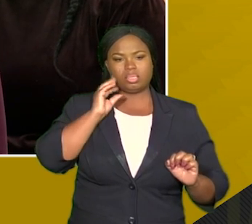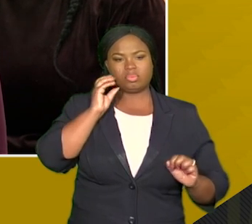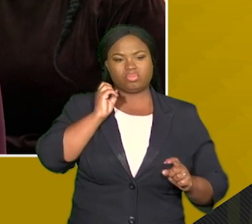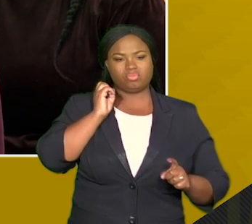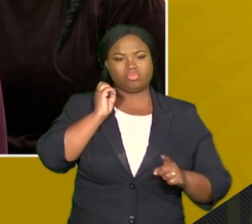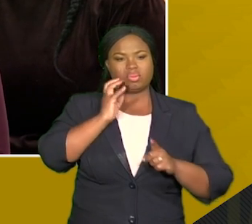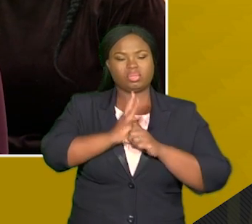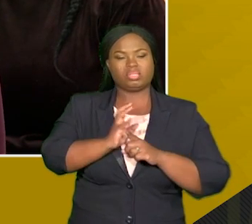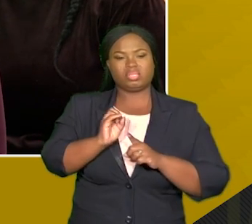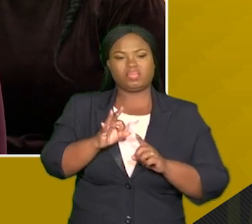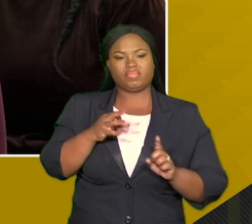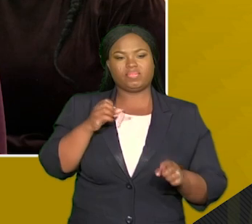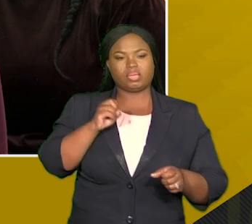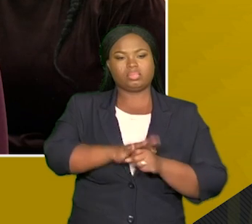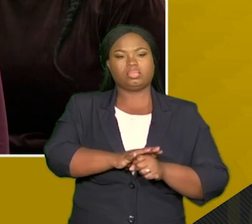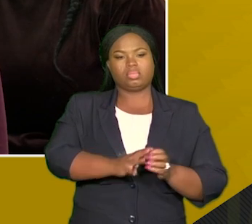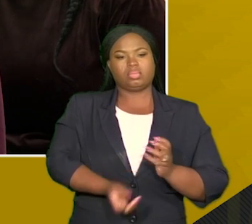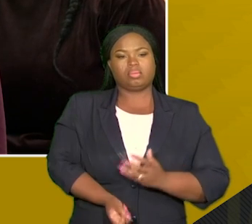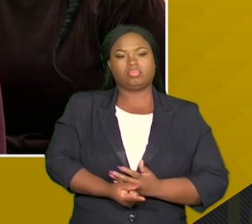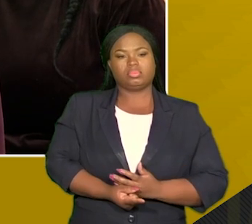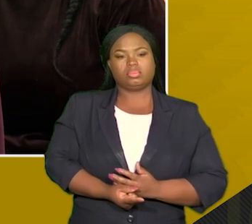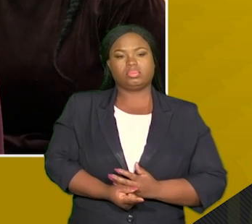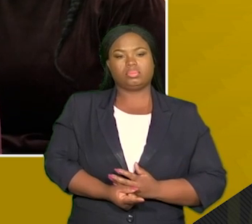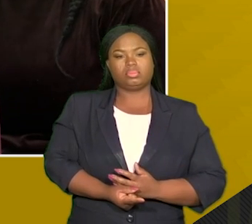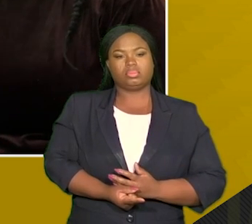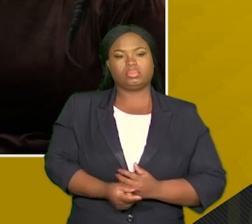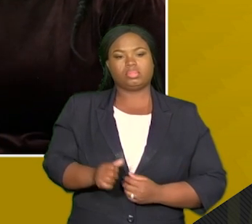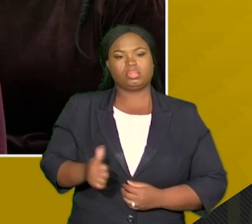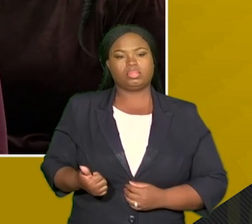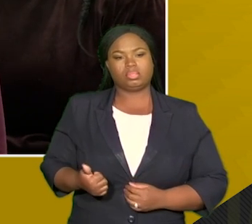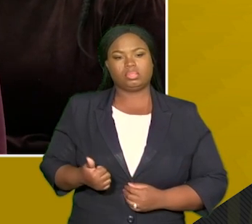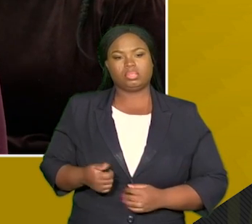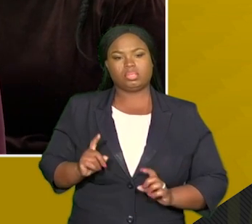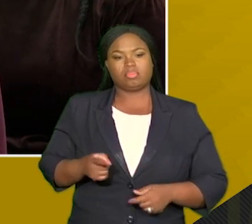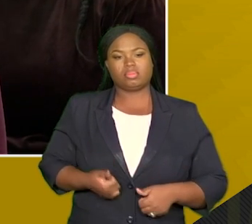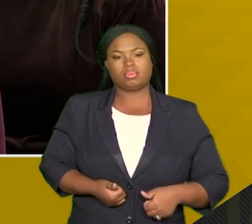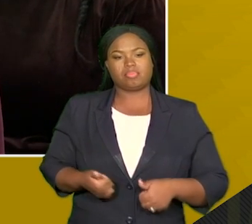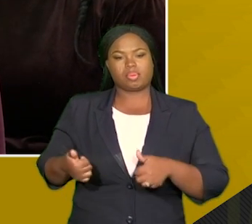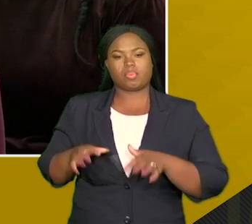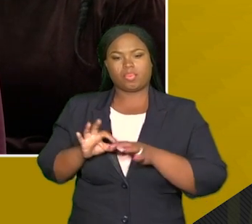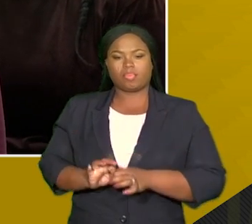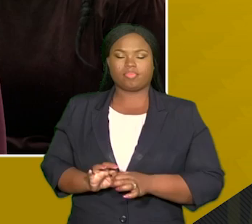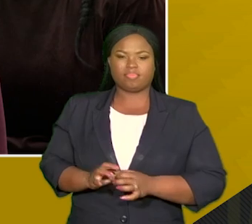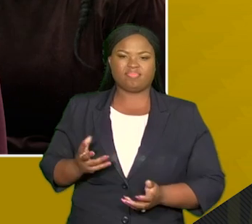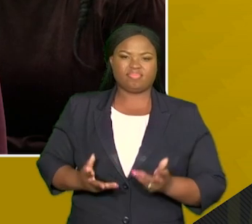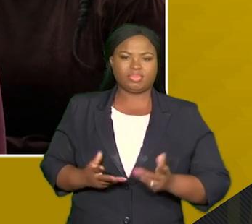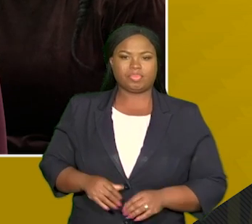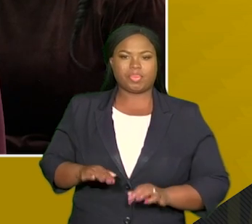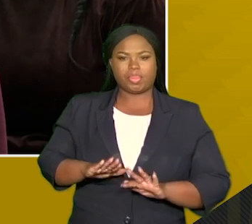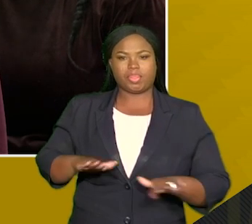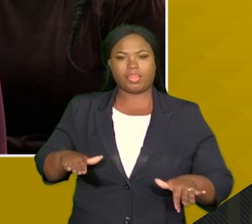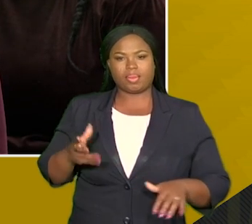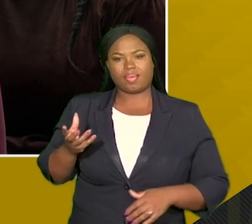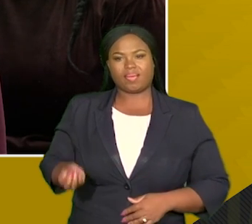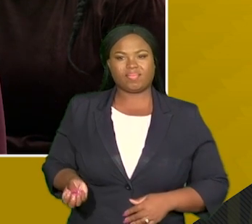you know, they're shot at or attacked. Then you think about the fact that they have to go home. They might have small children. They might not